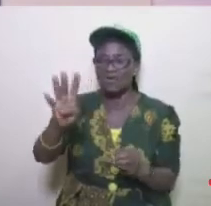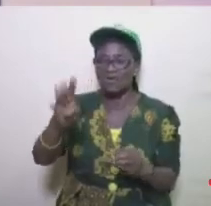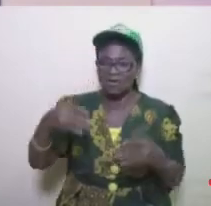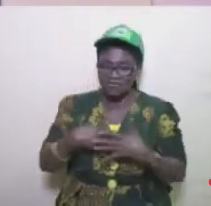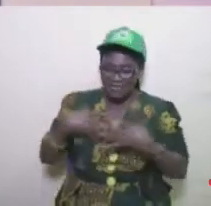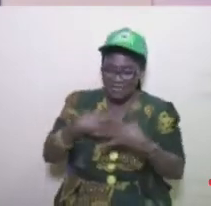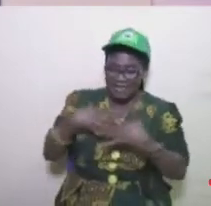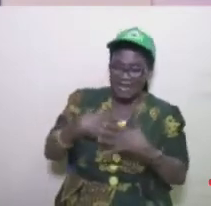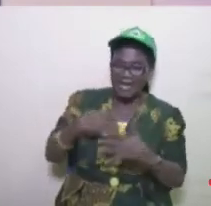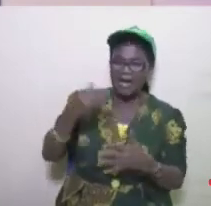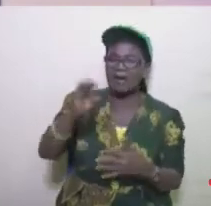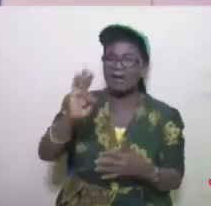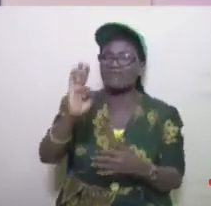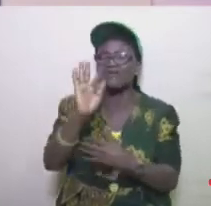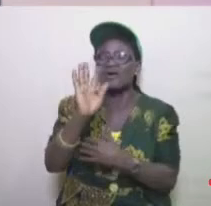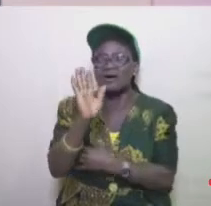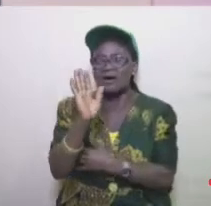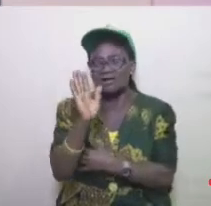Fear of God.